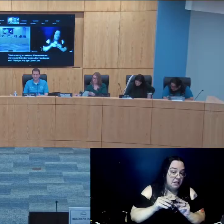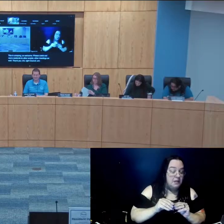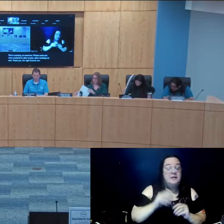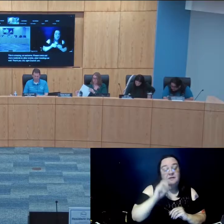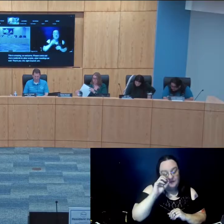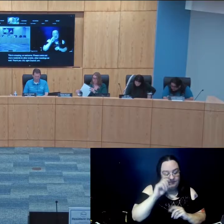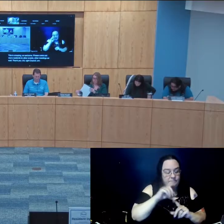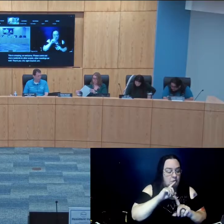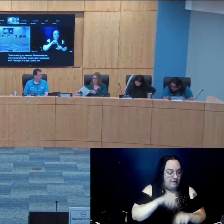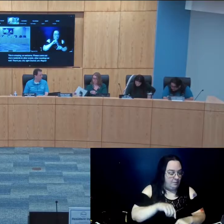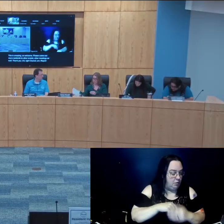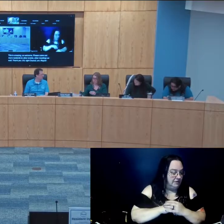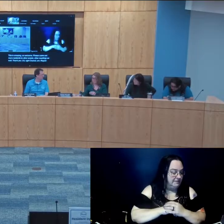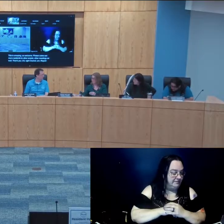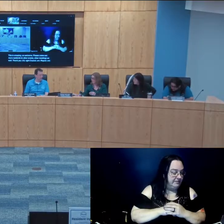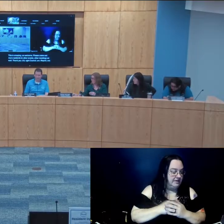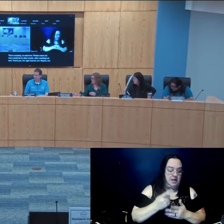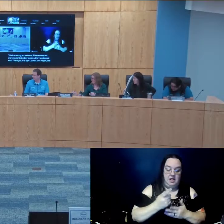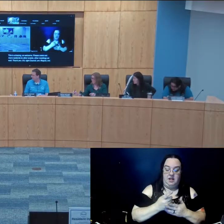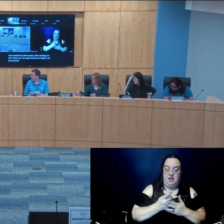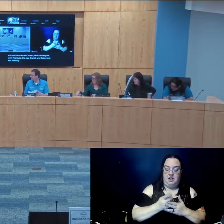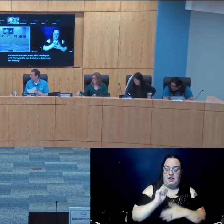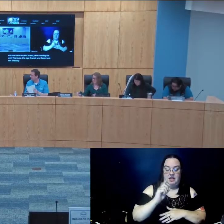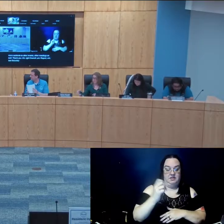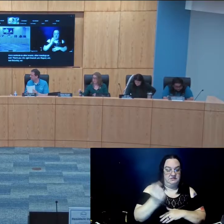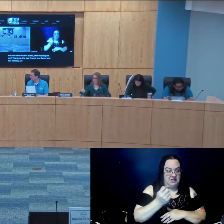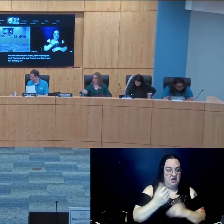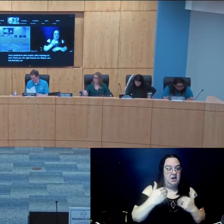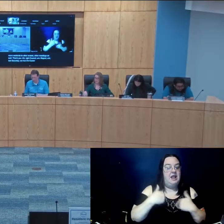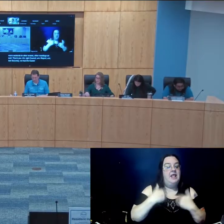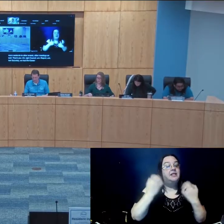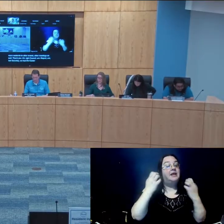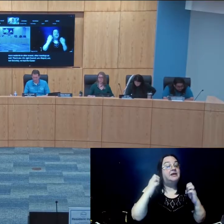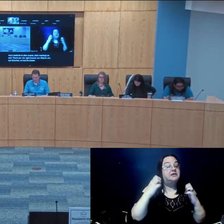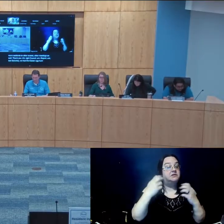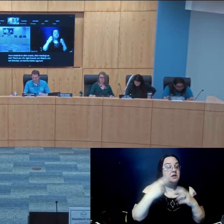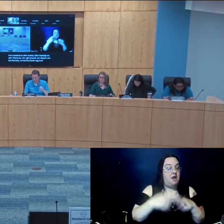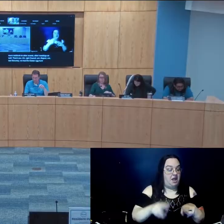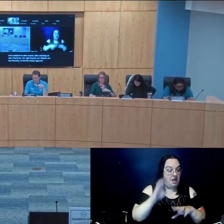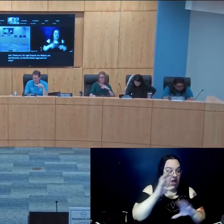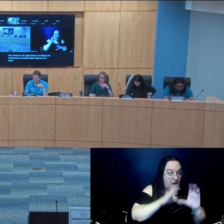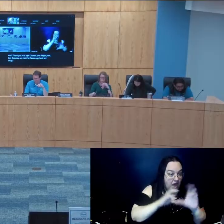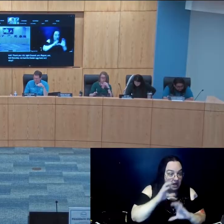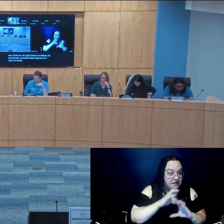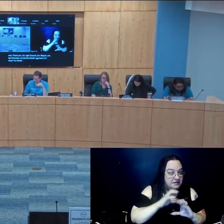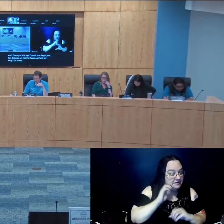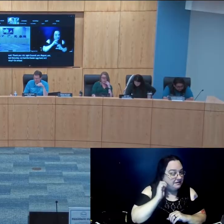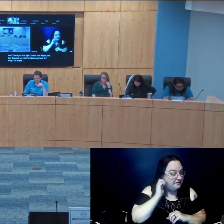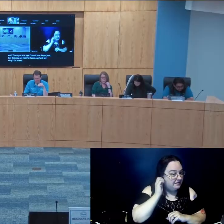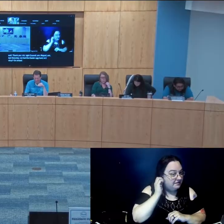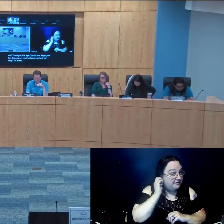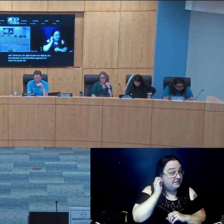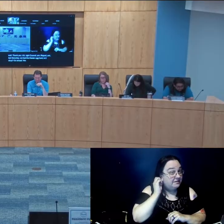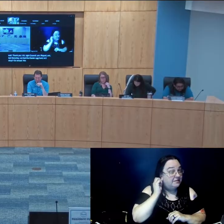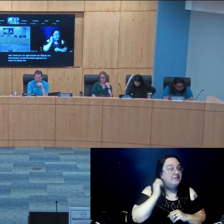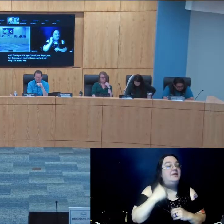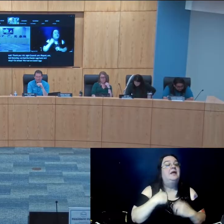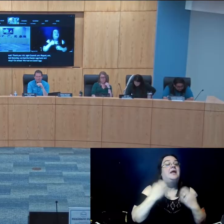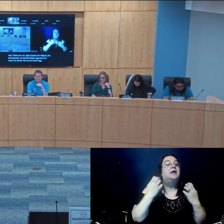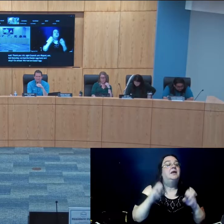report. Last Saturday we had the Easter egg hunt. Is it okay? Go ahead. We had the Easter egg